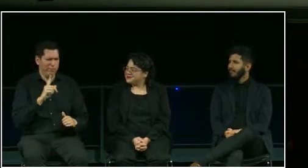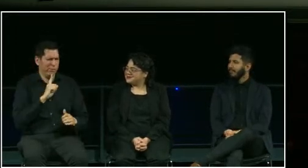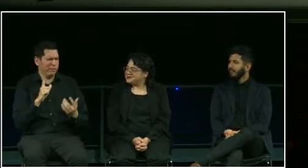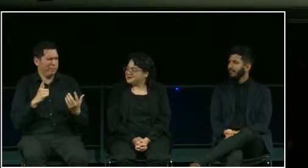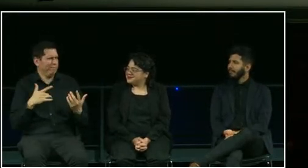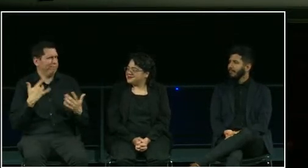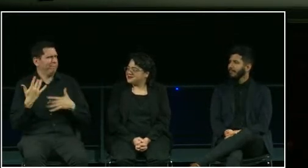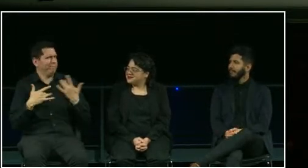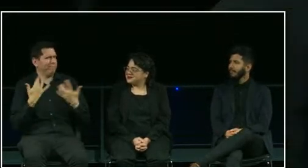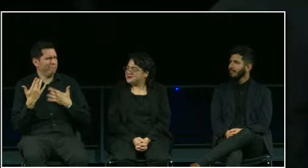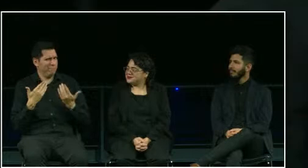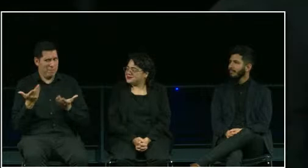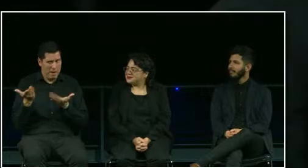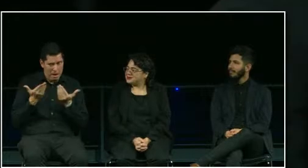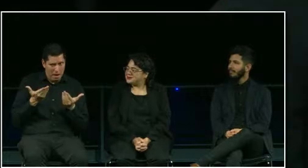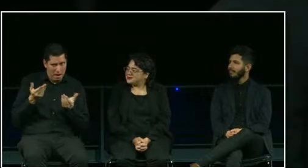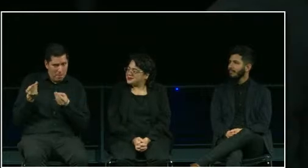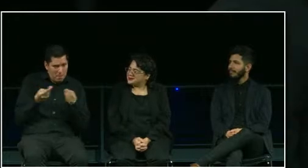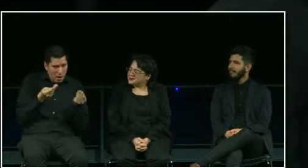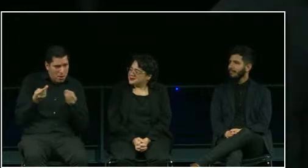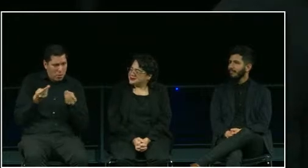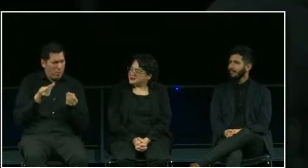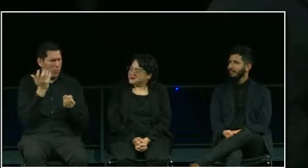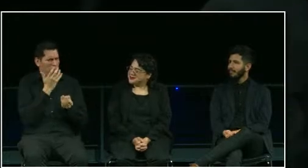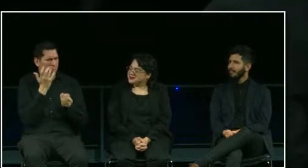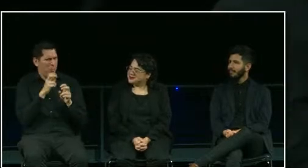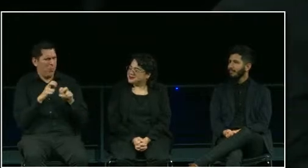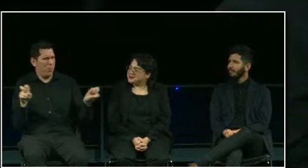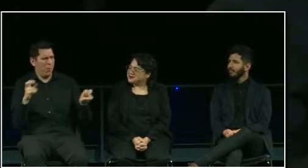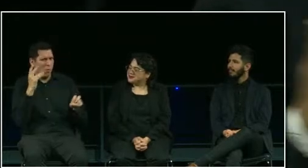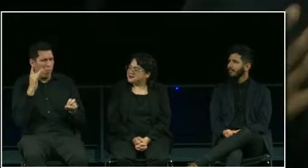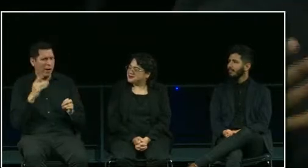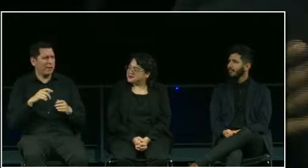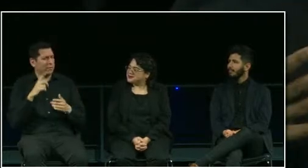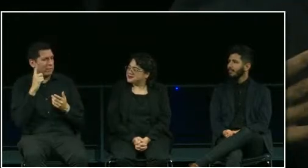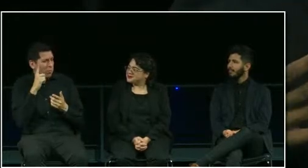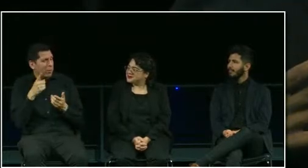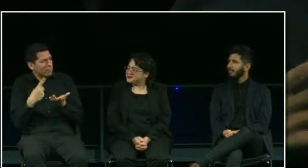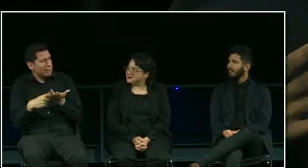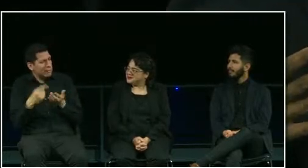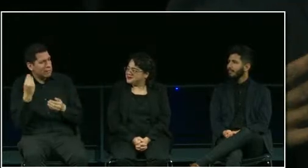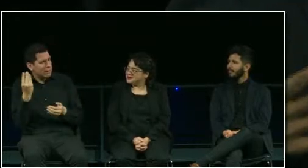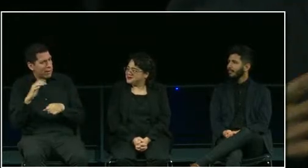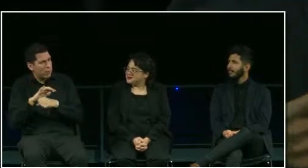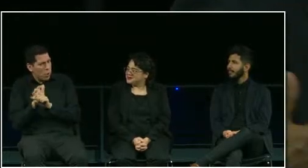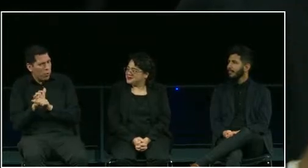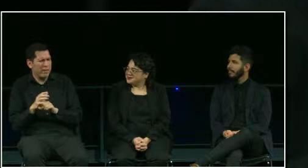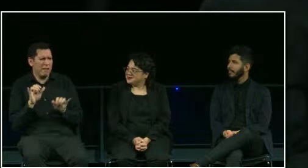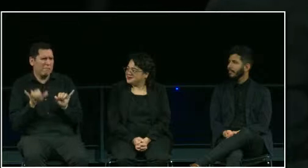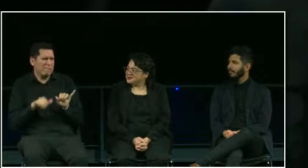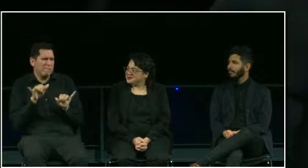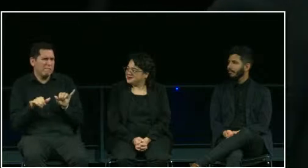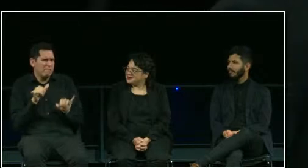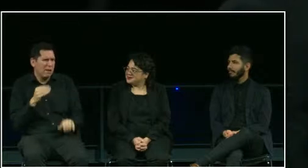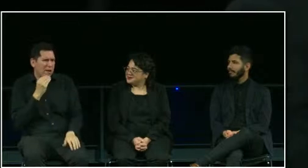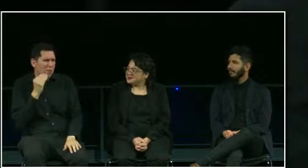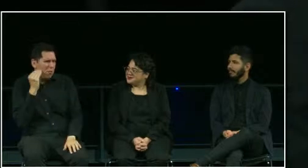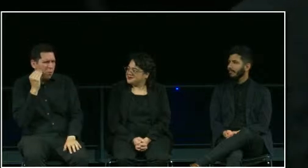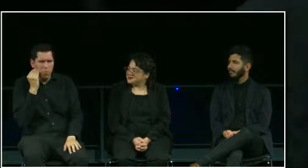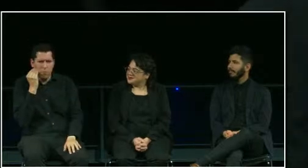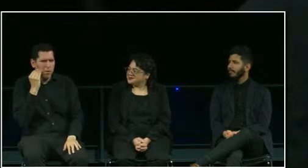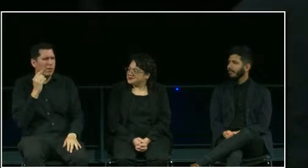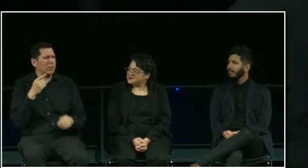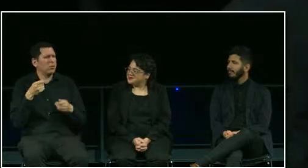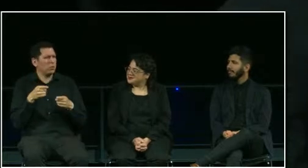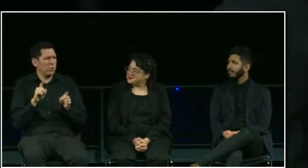to be asked to moderate this panel is, speaking of the damn COVIDs, I was isolating at home for the